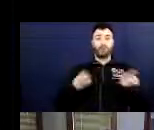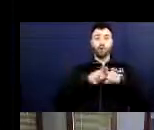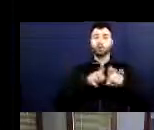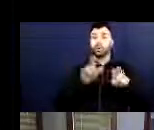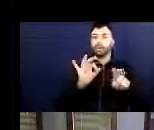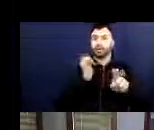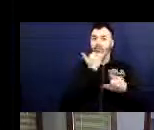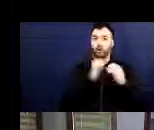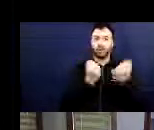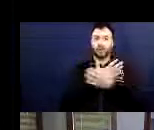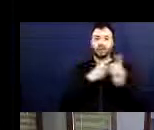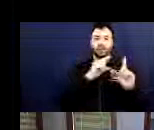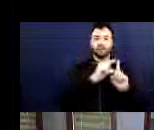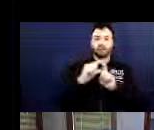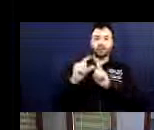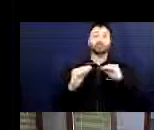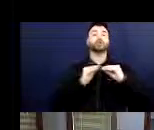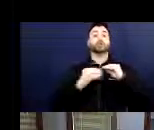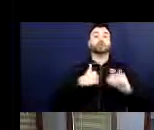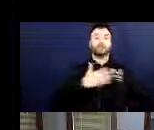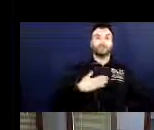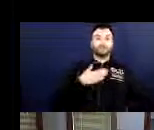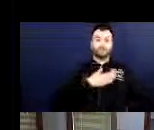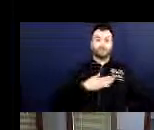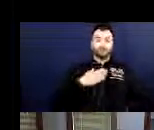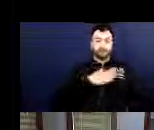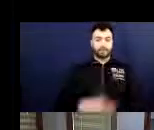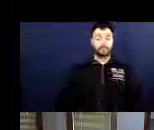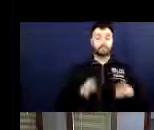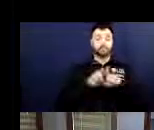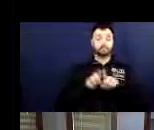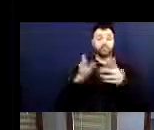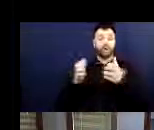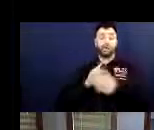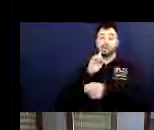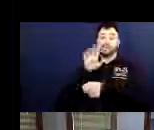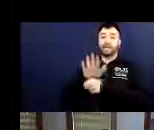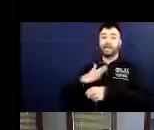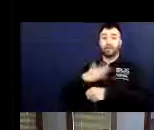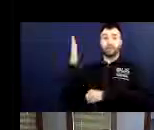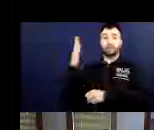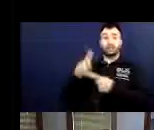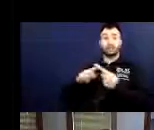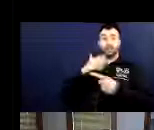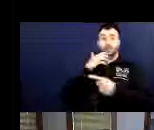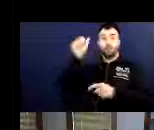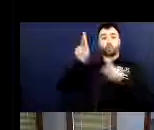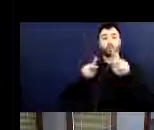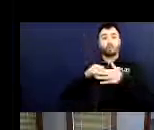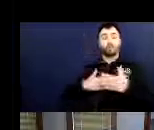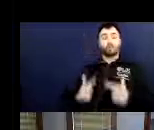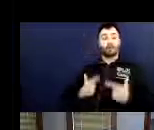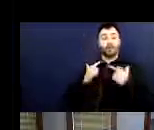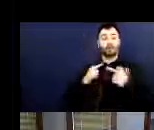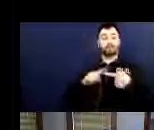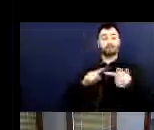go along. I also want to dedicate my presentation to the elderly people in my life, including my parents, who are